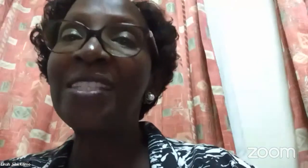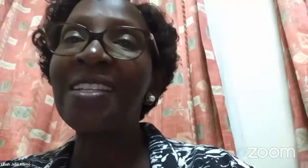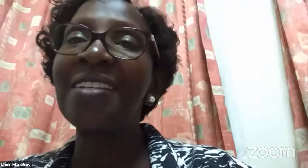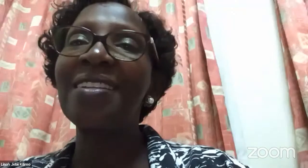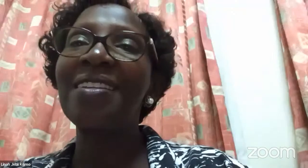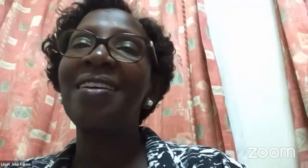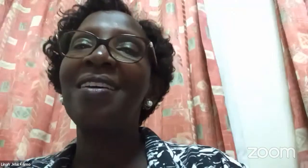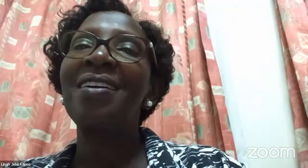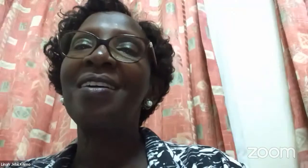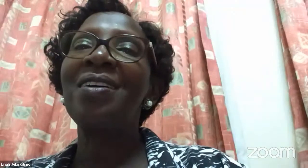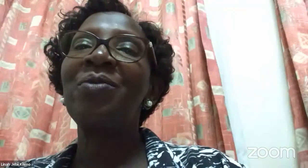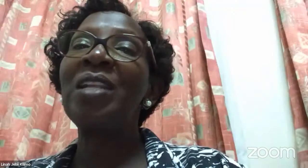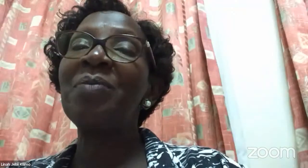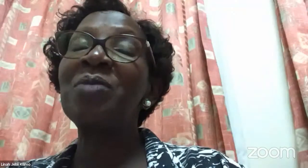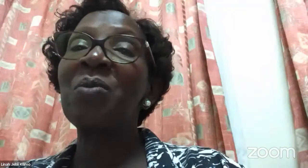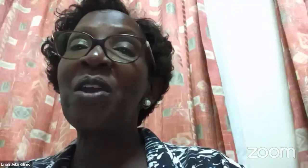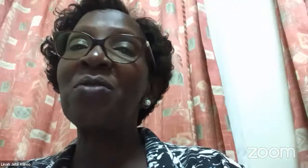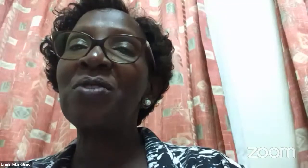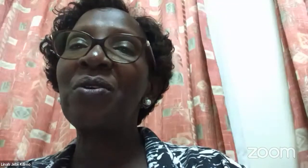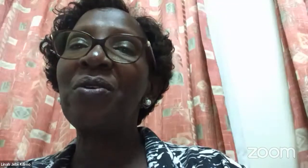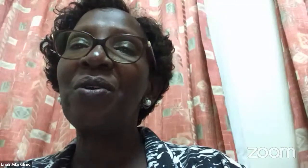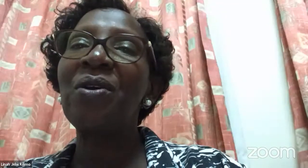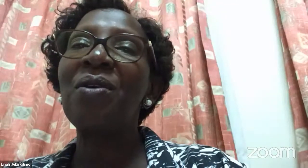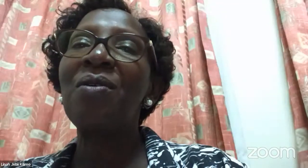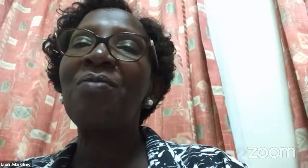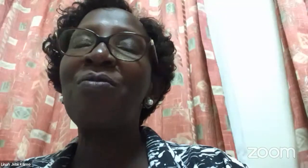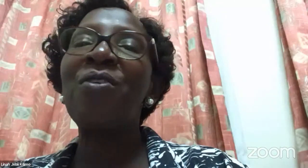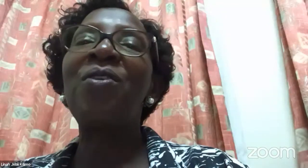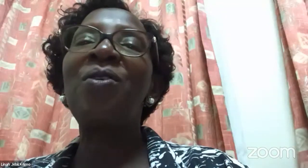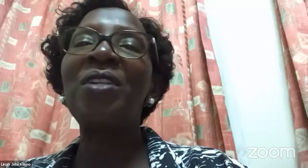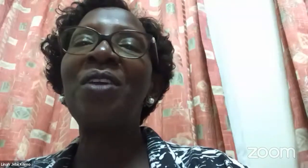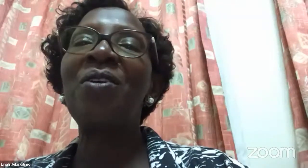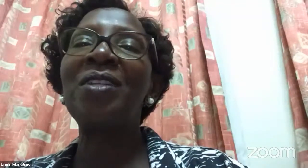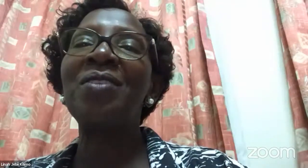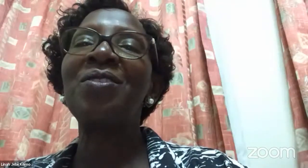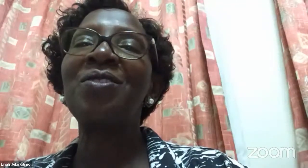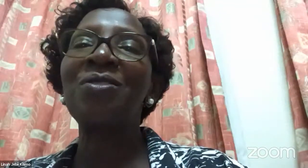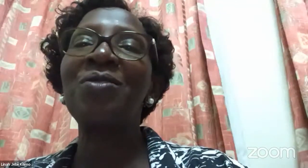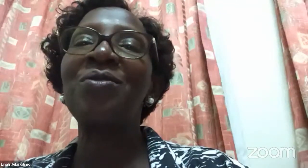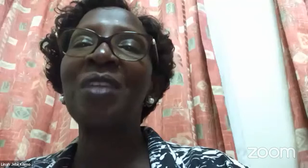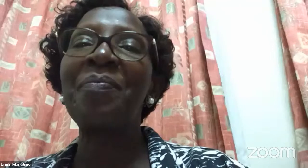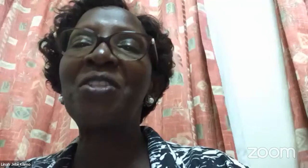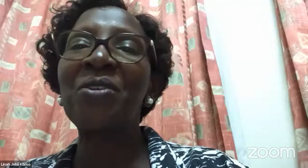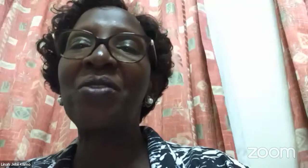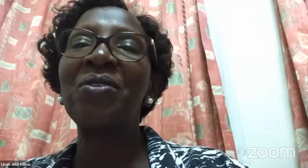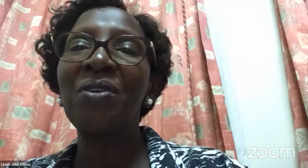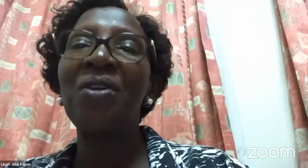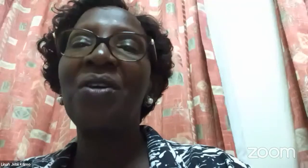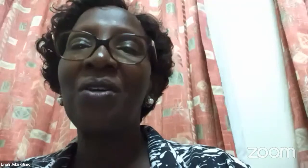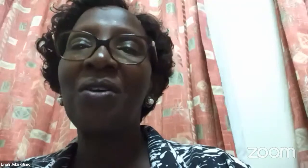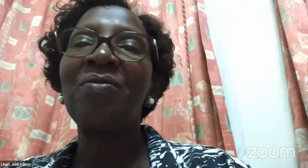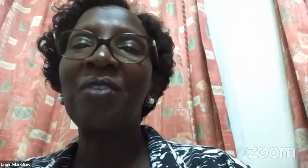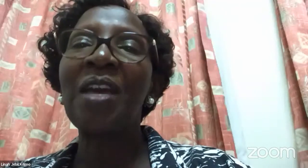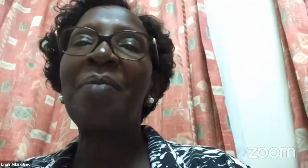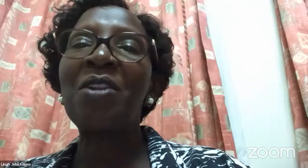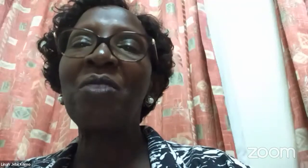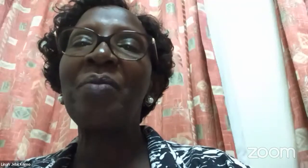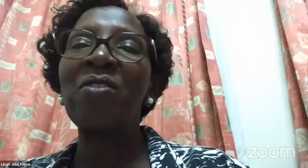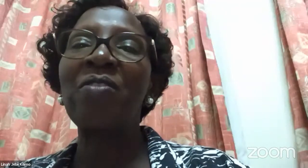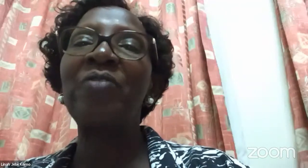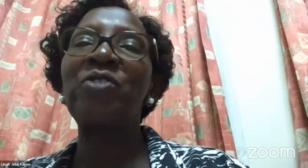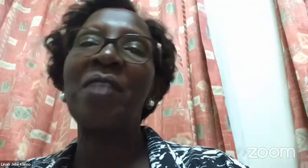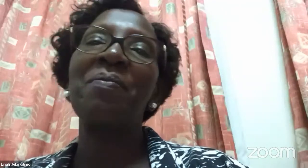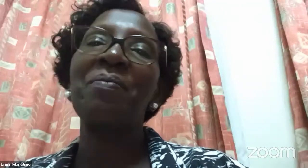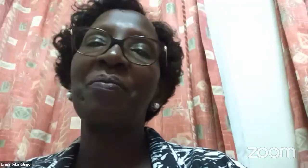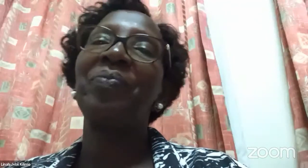current president, William Samoei Ruto, for holding on to the baton for the